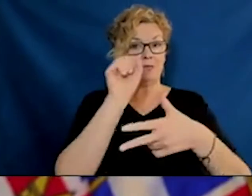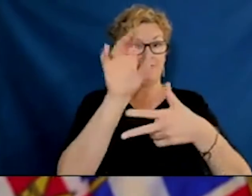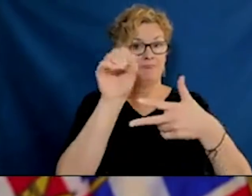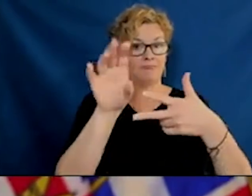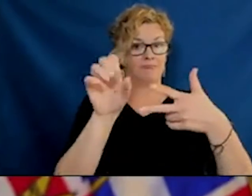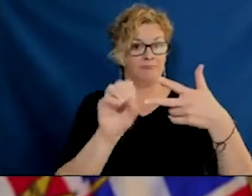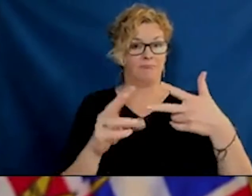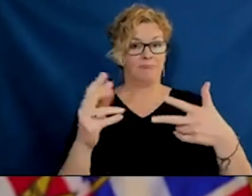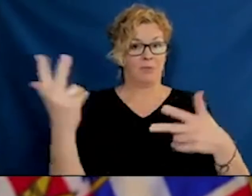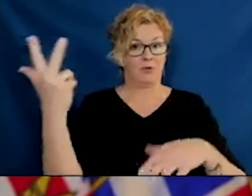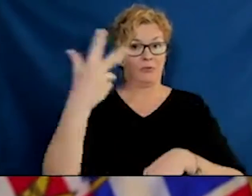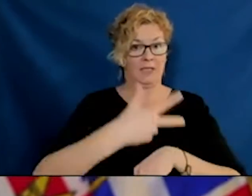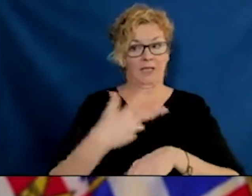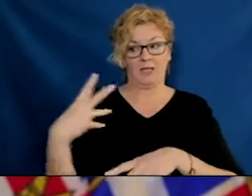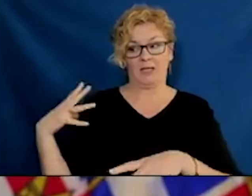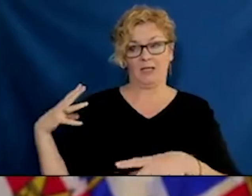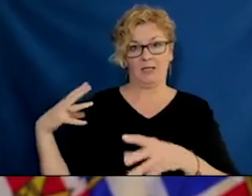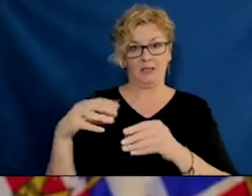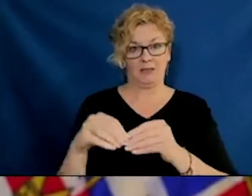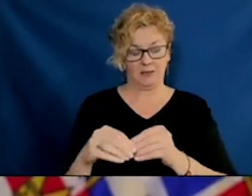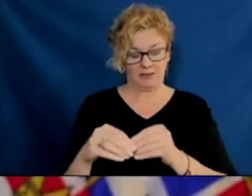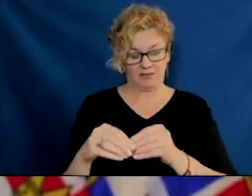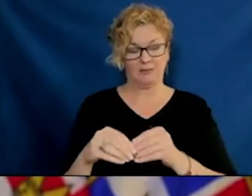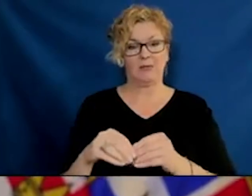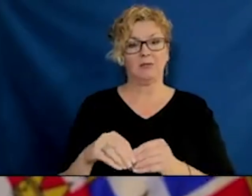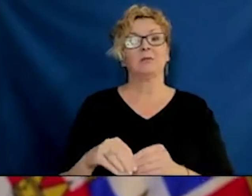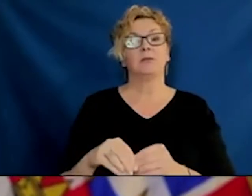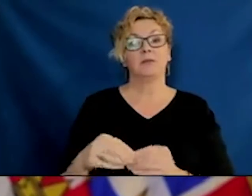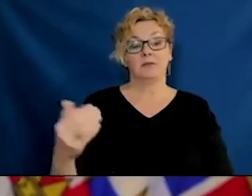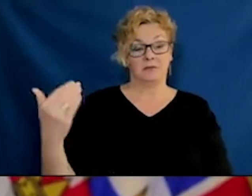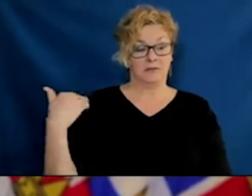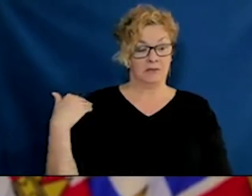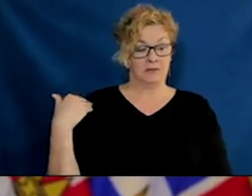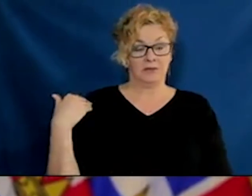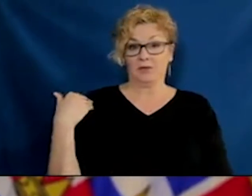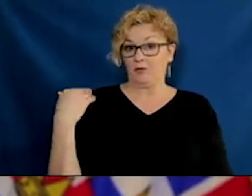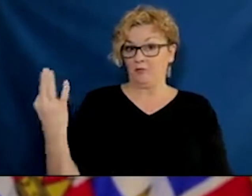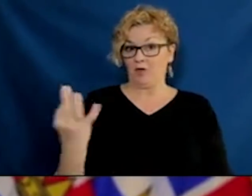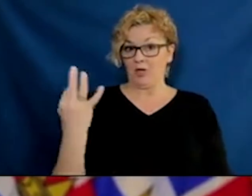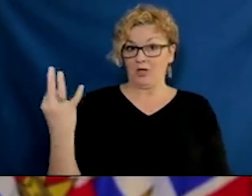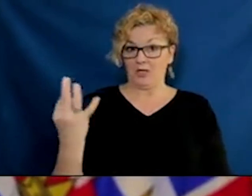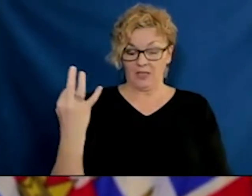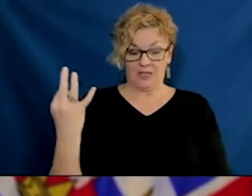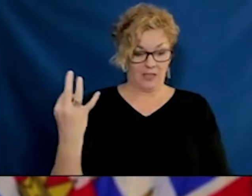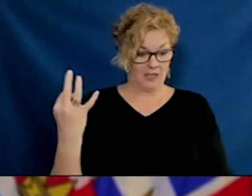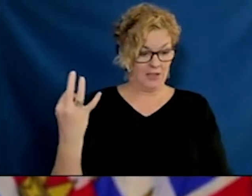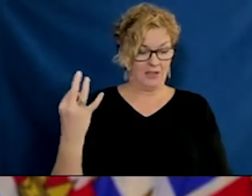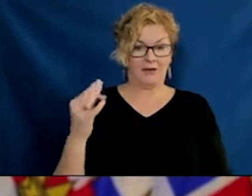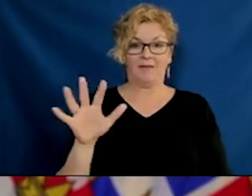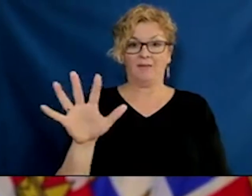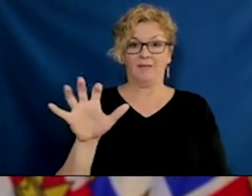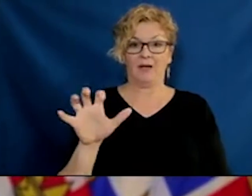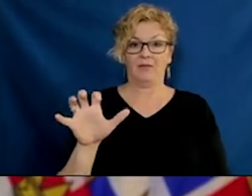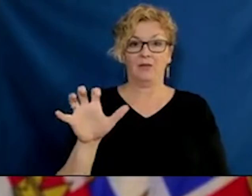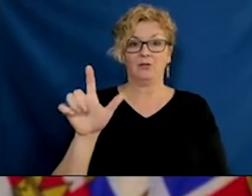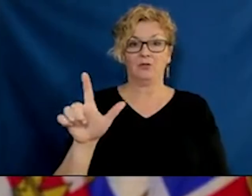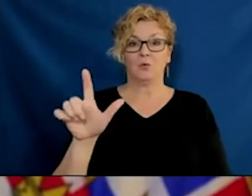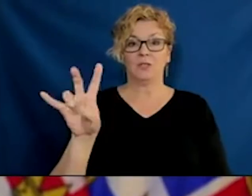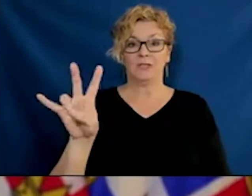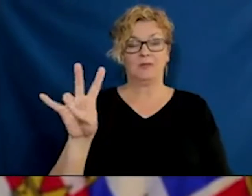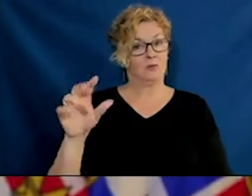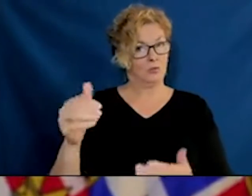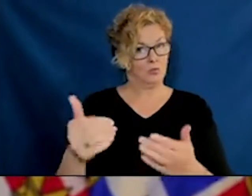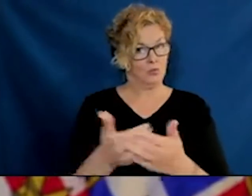January 22nd to 23rd. We had 527 new cases of COVID-19 diagnosed in